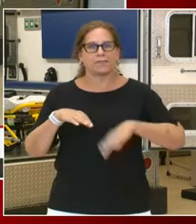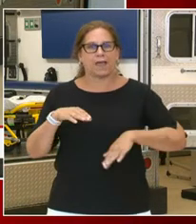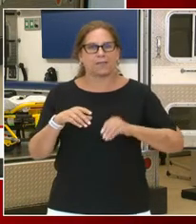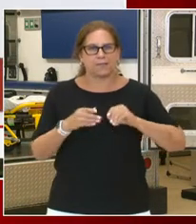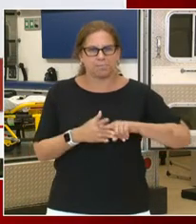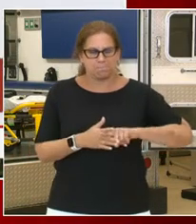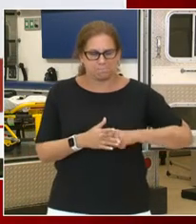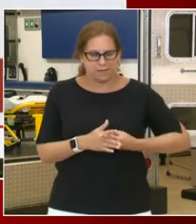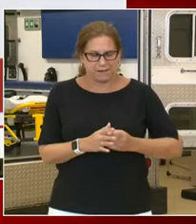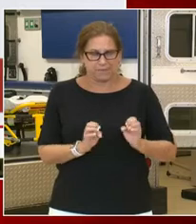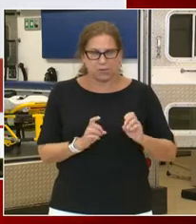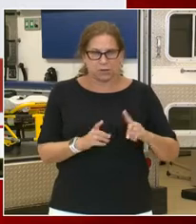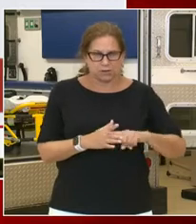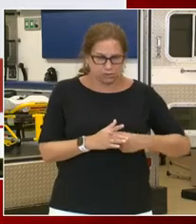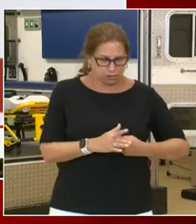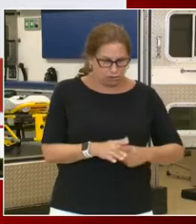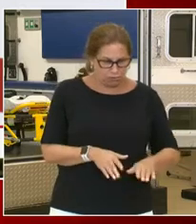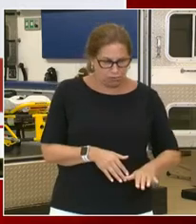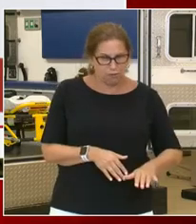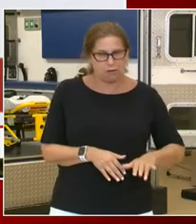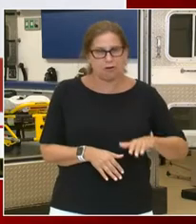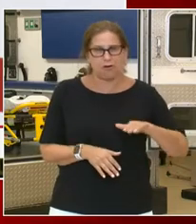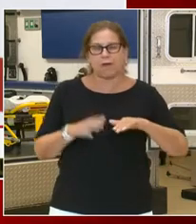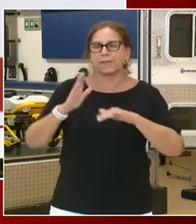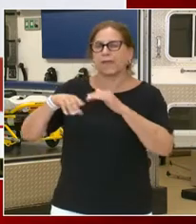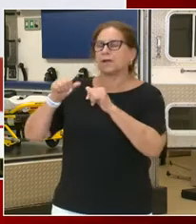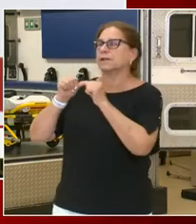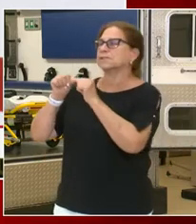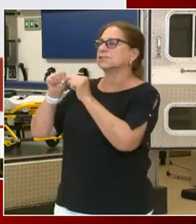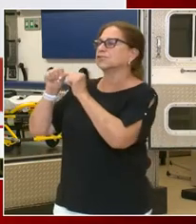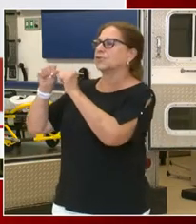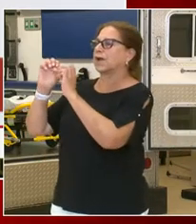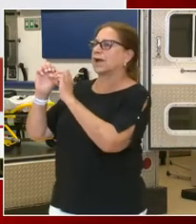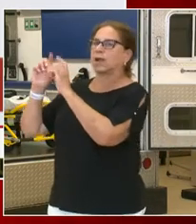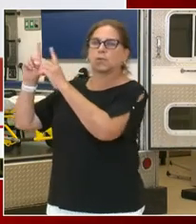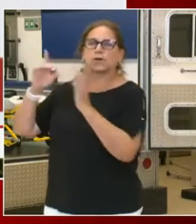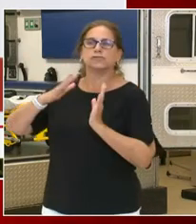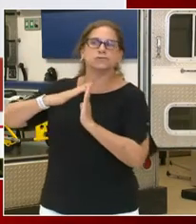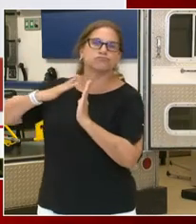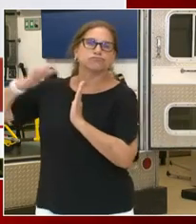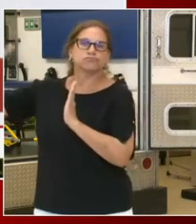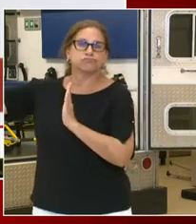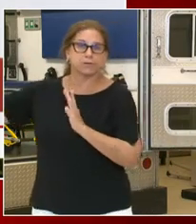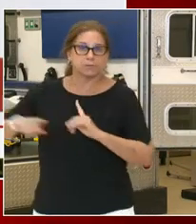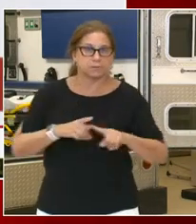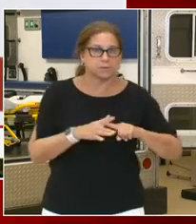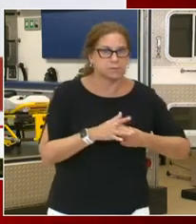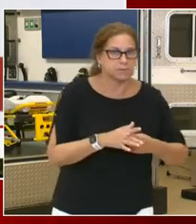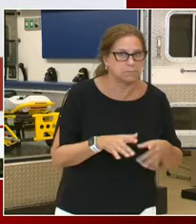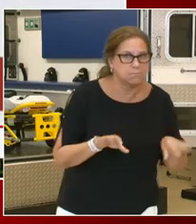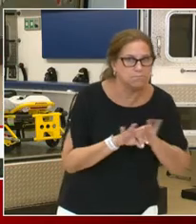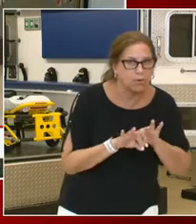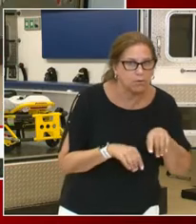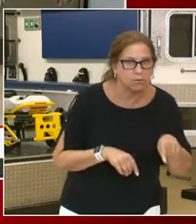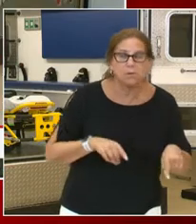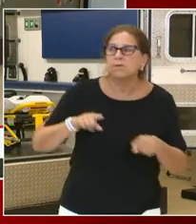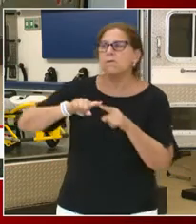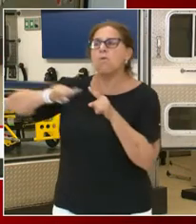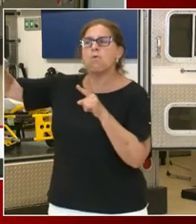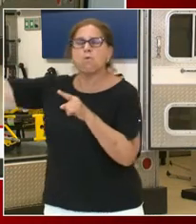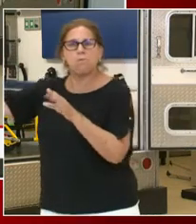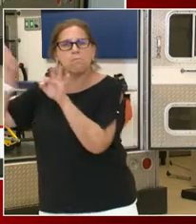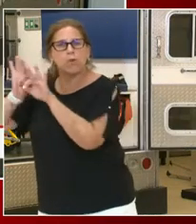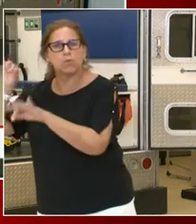has put a lot of different investments into that portion of the budget. Mm-hmm. And tell me, how will this budget ensure that we